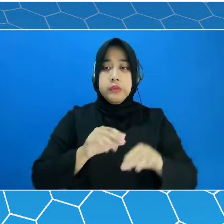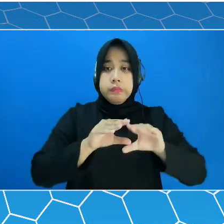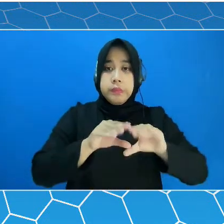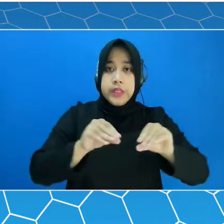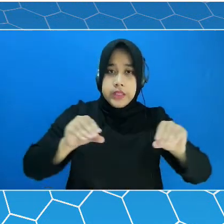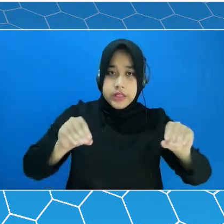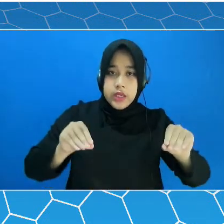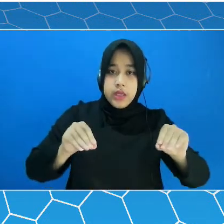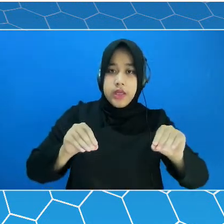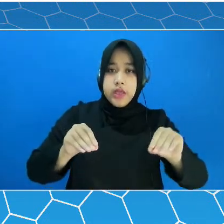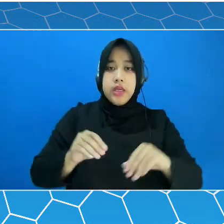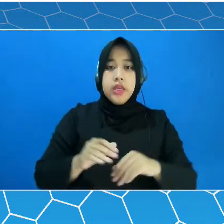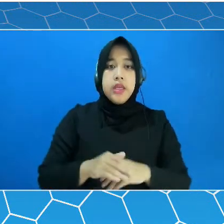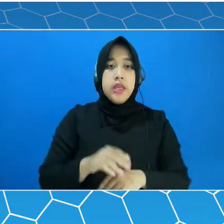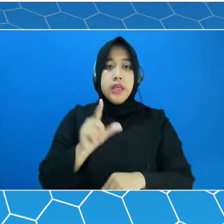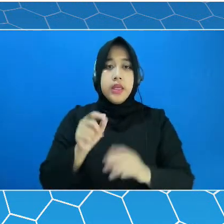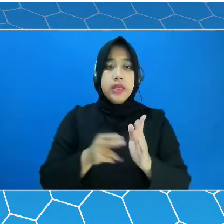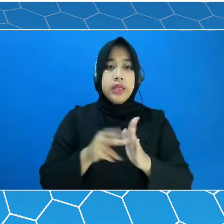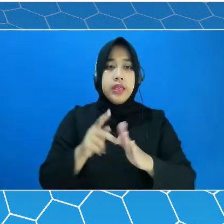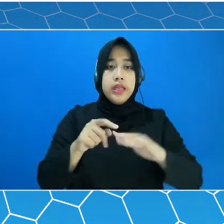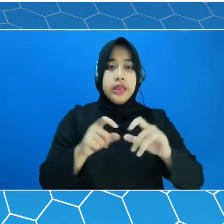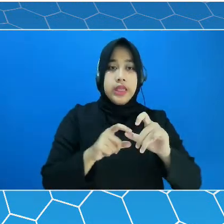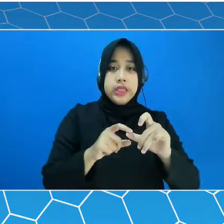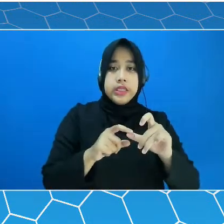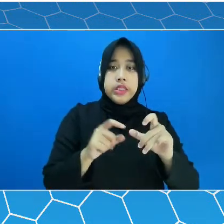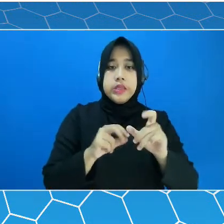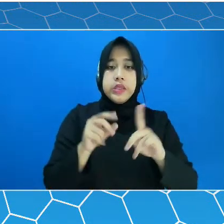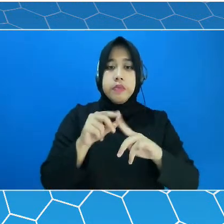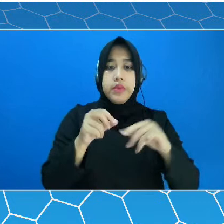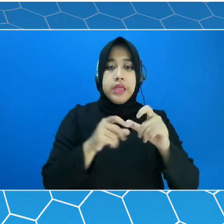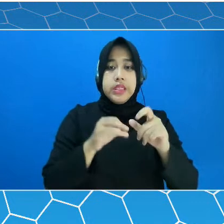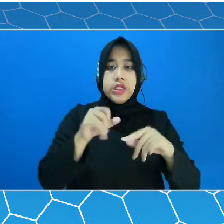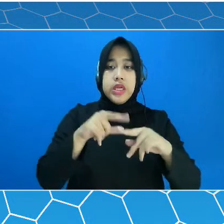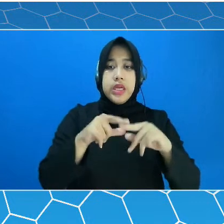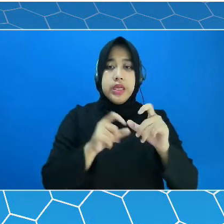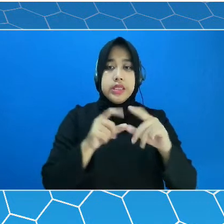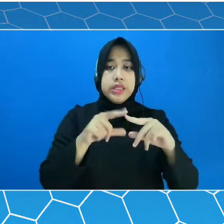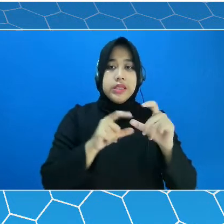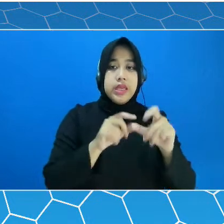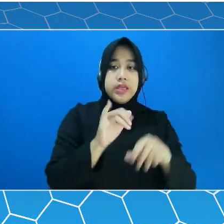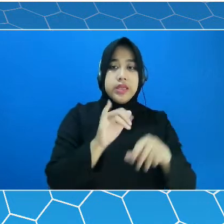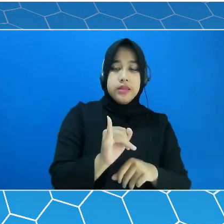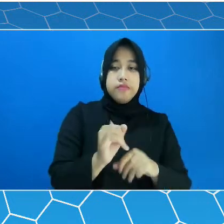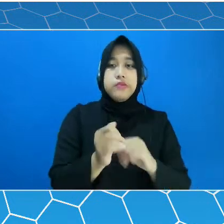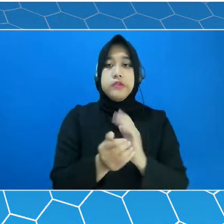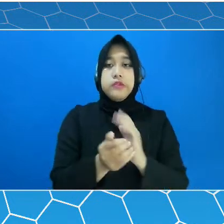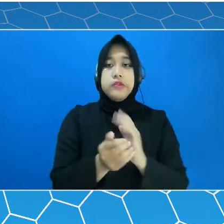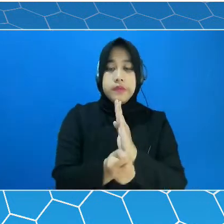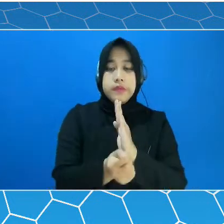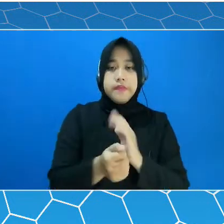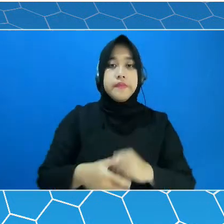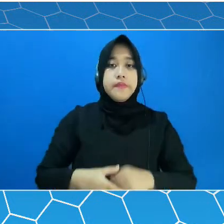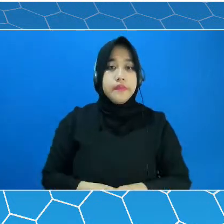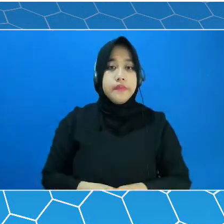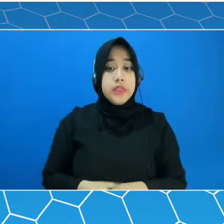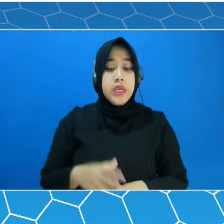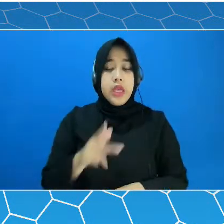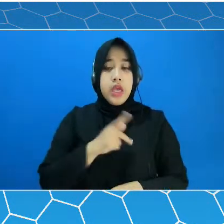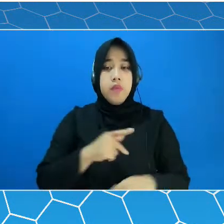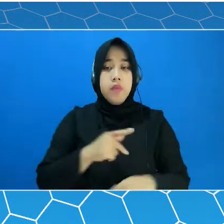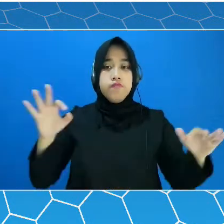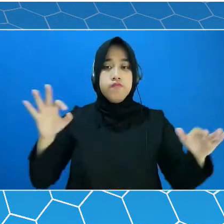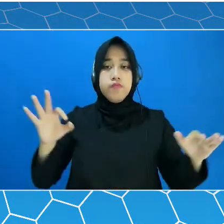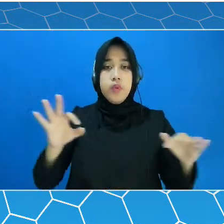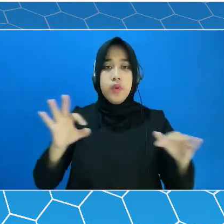So as a cardiac surgeon, I would go to the intensive care unit, and I would help out in the intensive care unit. We, of course, collaborated in